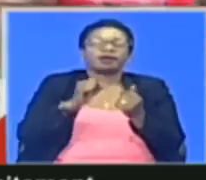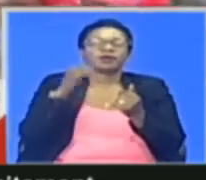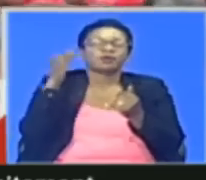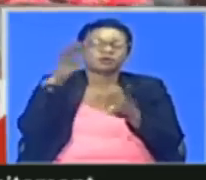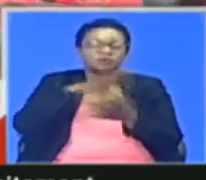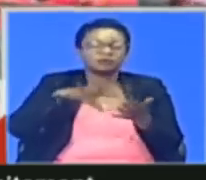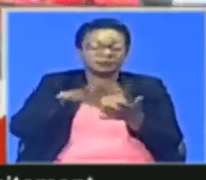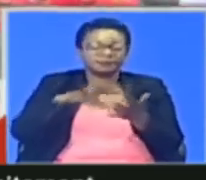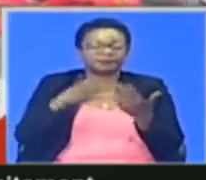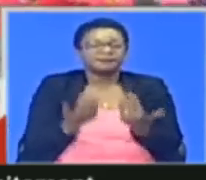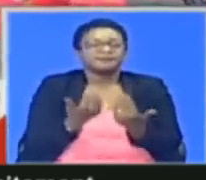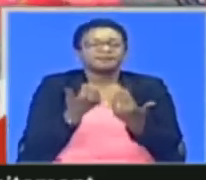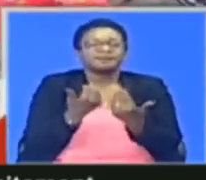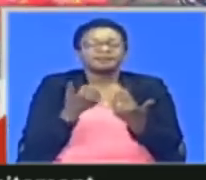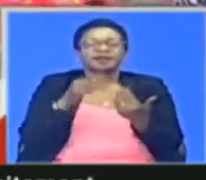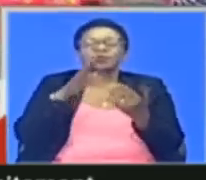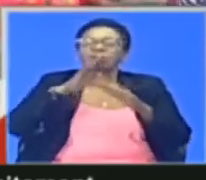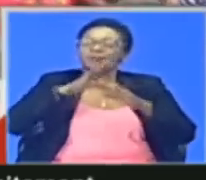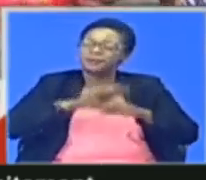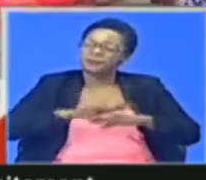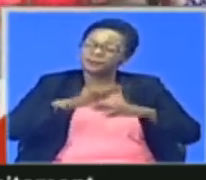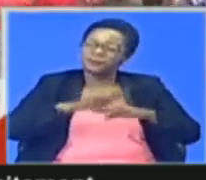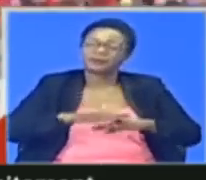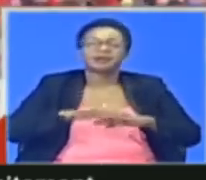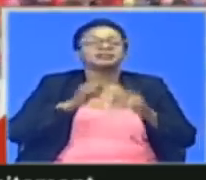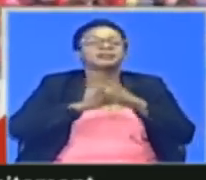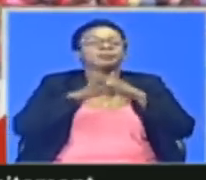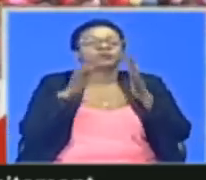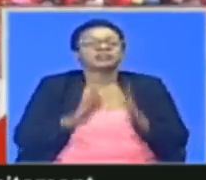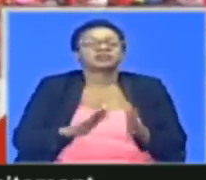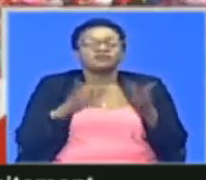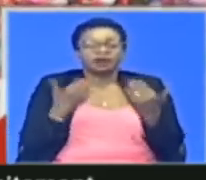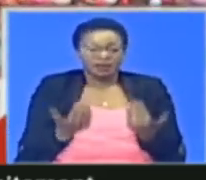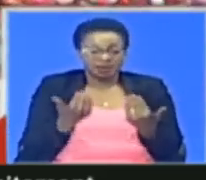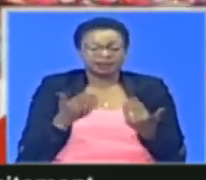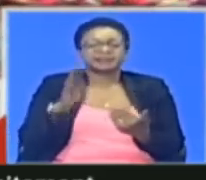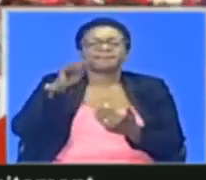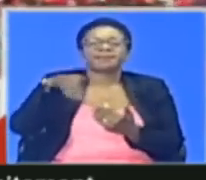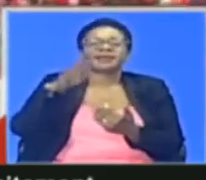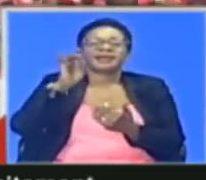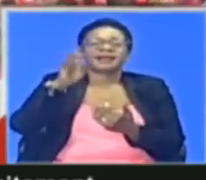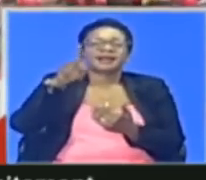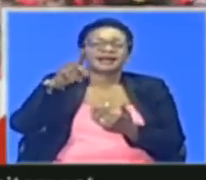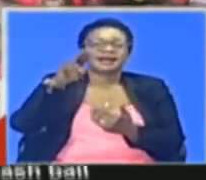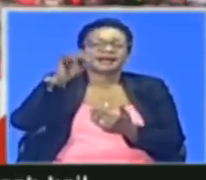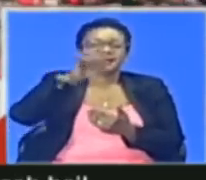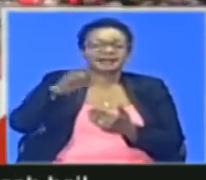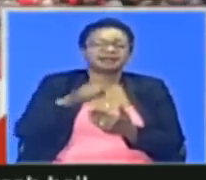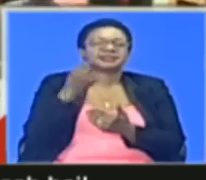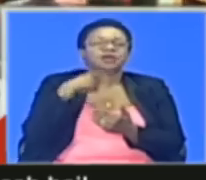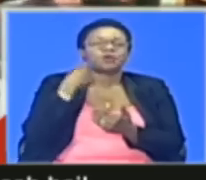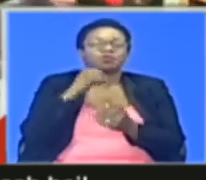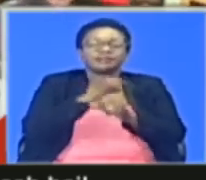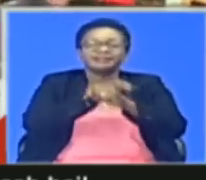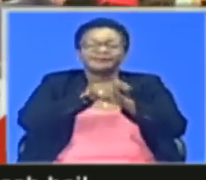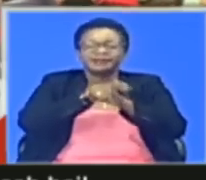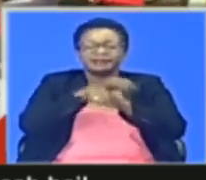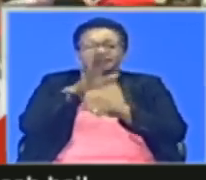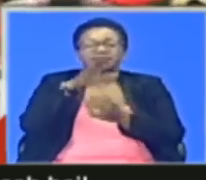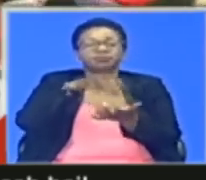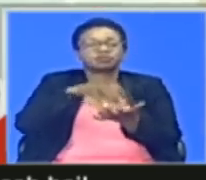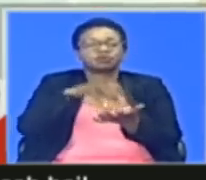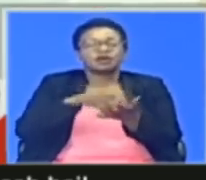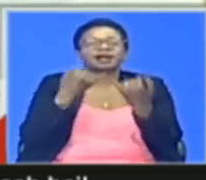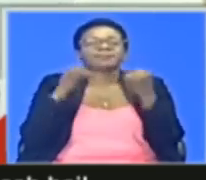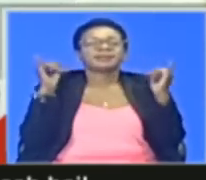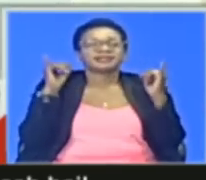state was forced to calm down supporters of the current MP, Dennis Waweru, who is defending his seat on an independent